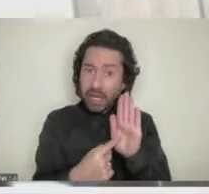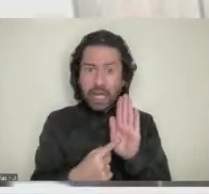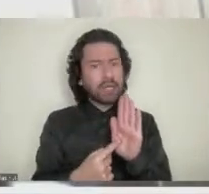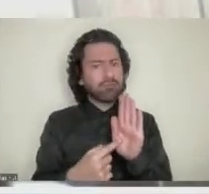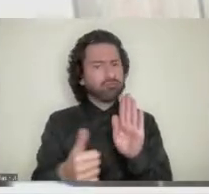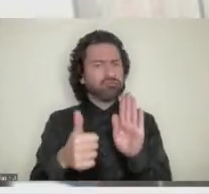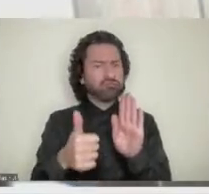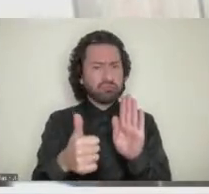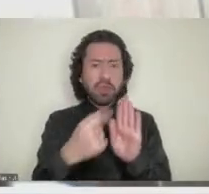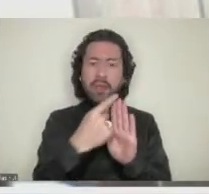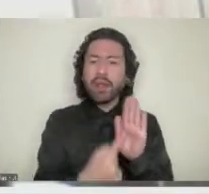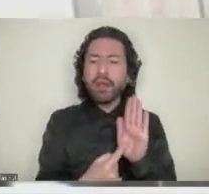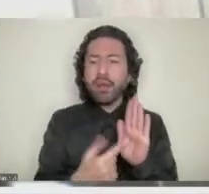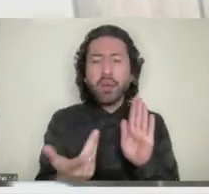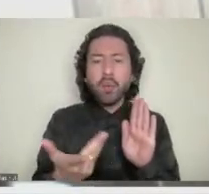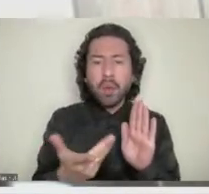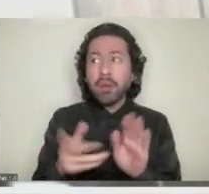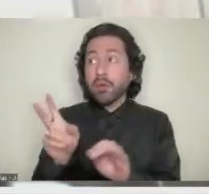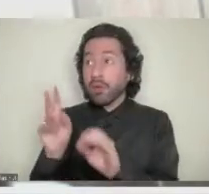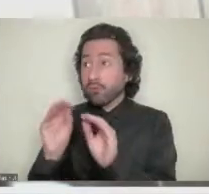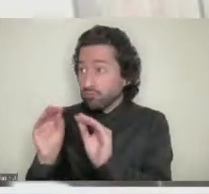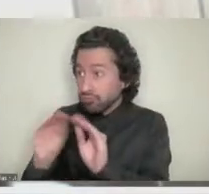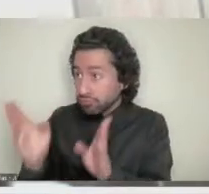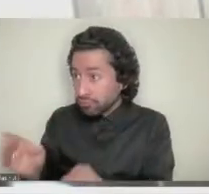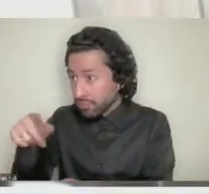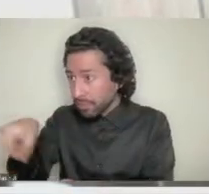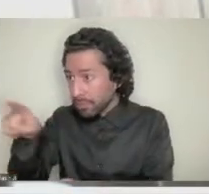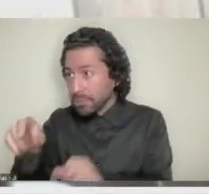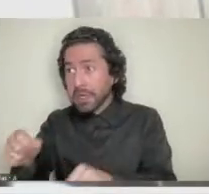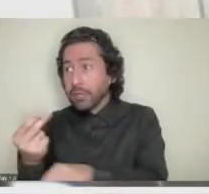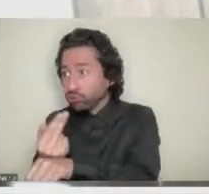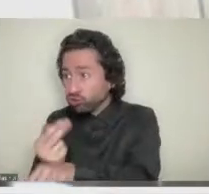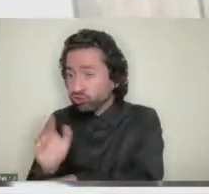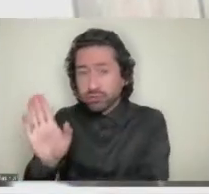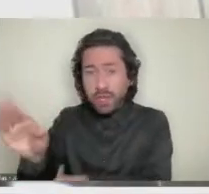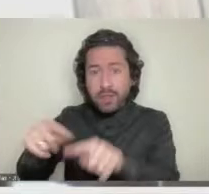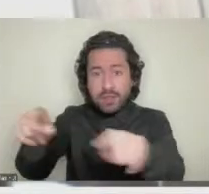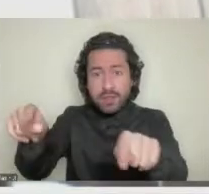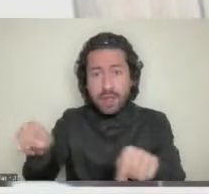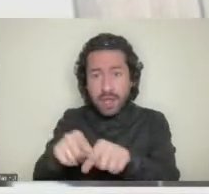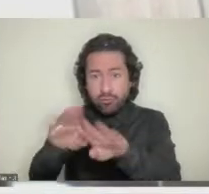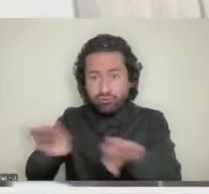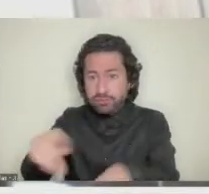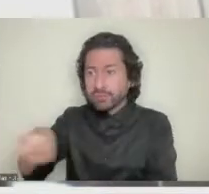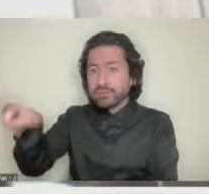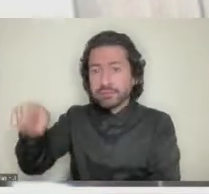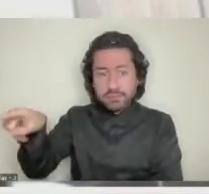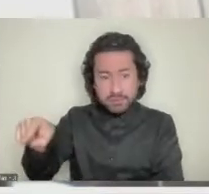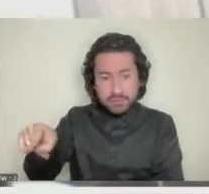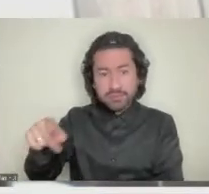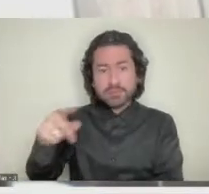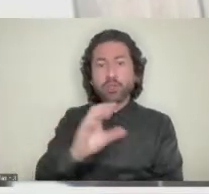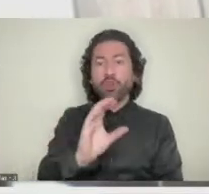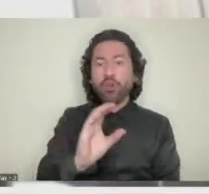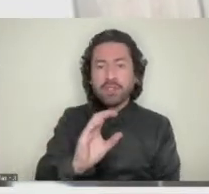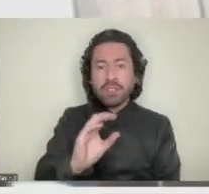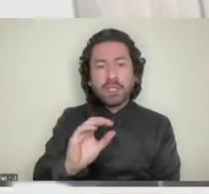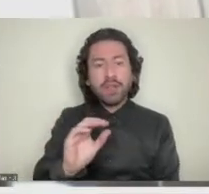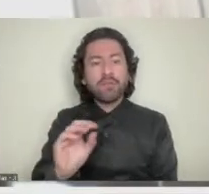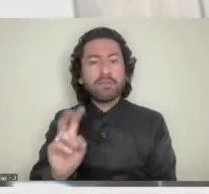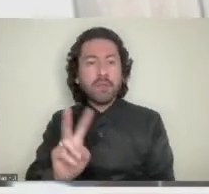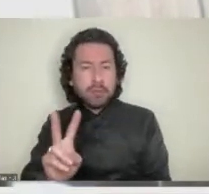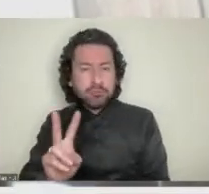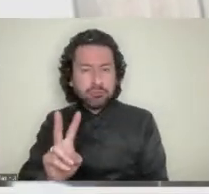simplest. I recommend it because it can be used with teachers with data of their own classroom.